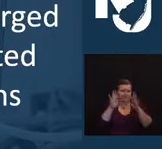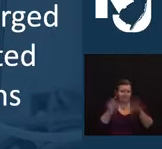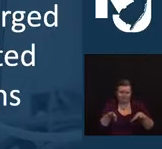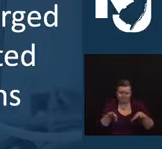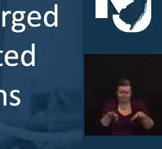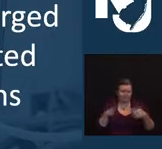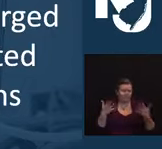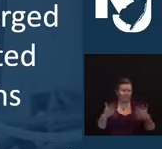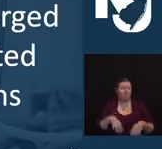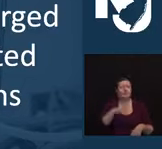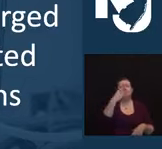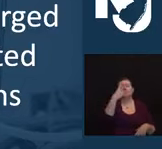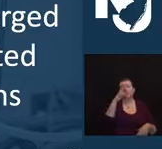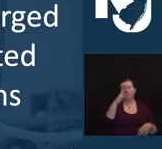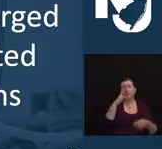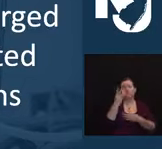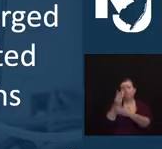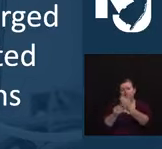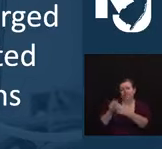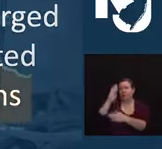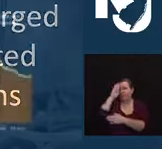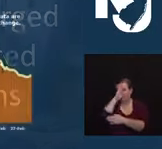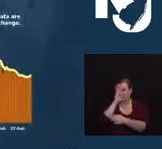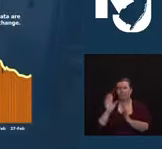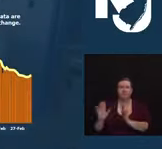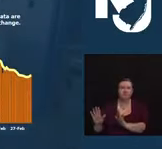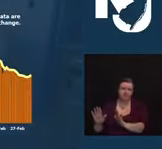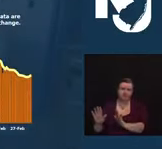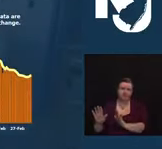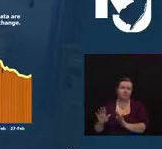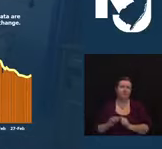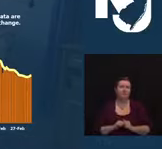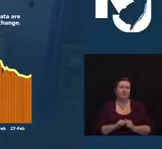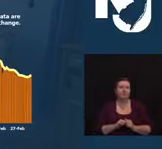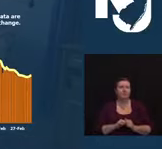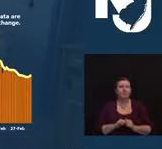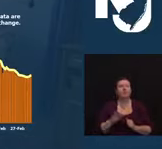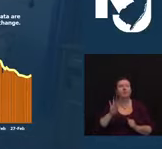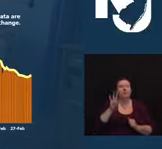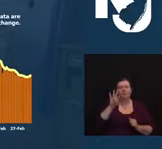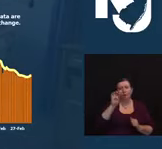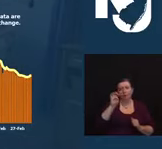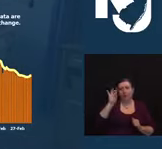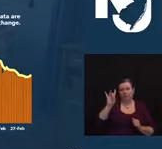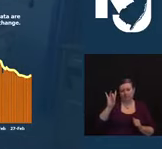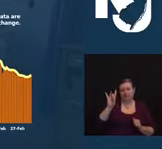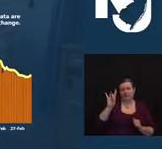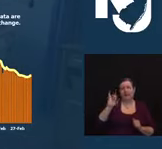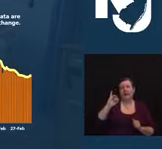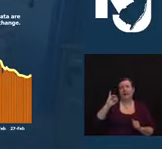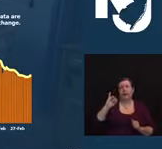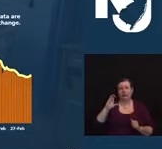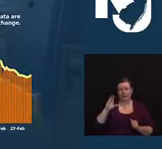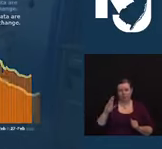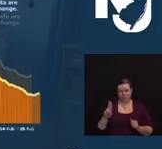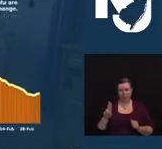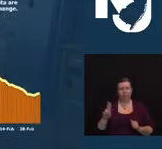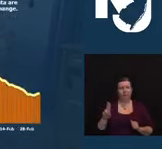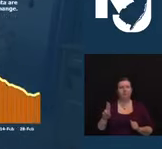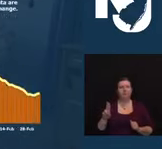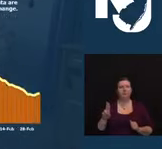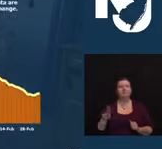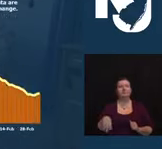17 deaths. As of 10 p.m., 408 residents were being treated in ICUs and